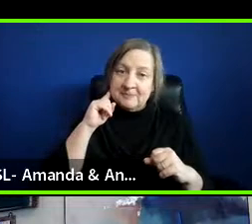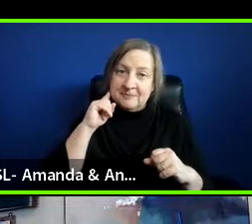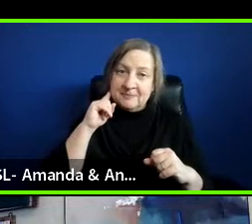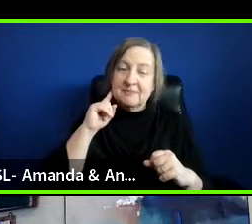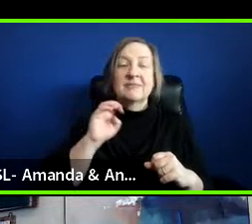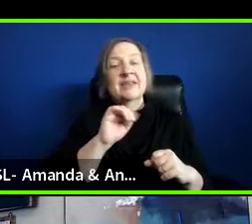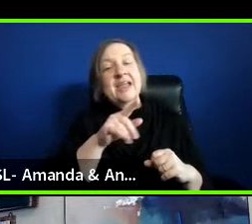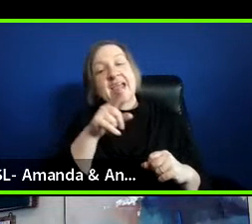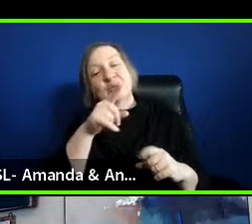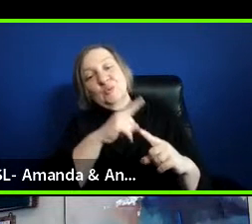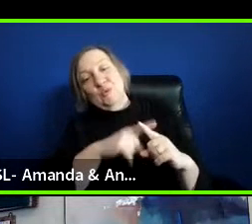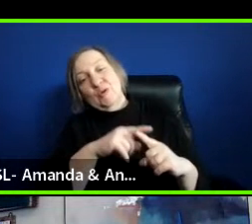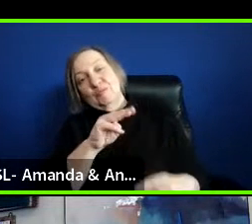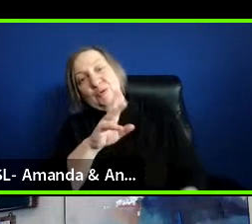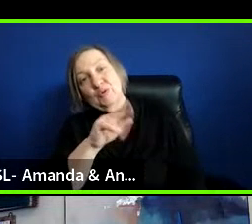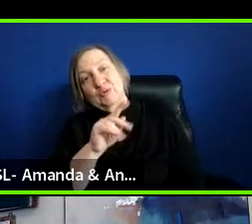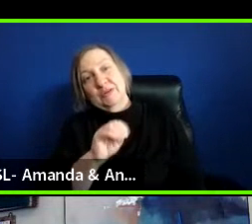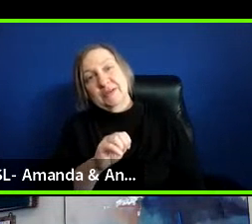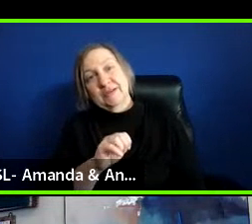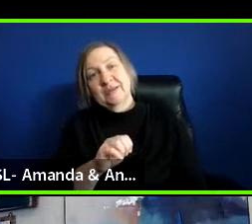Ed, you're muted.